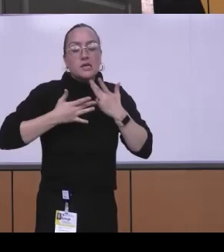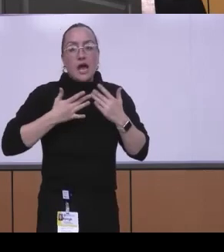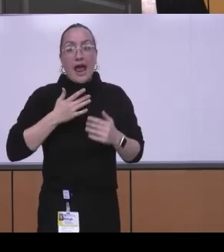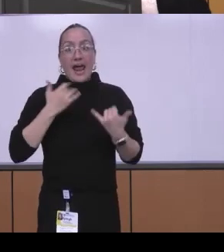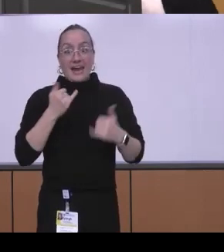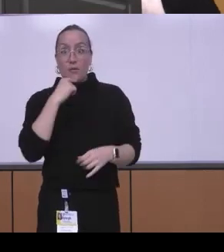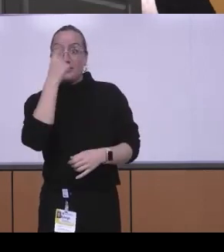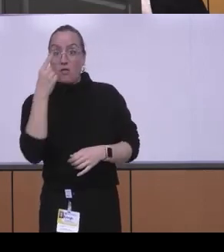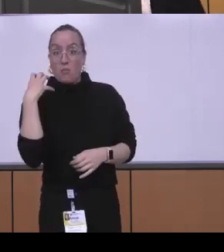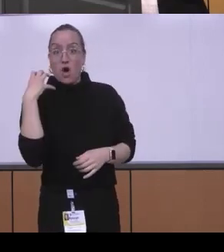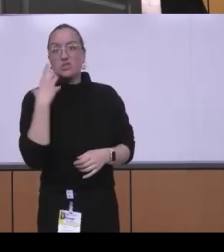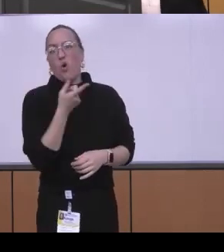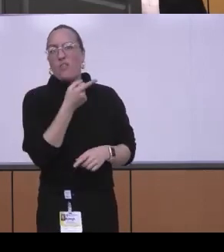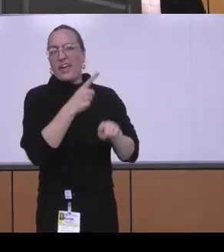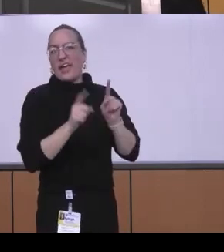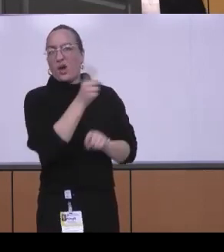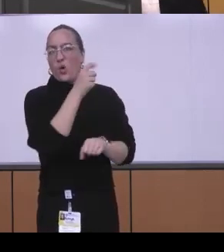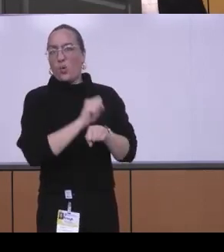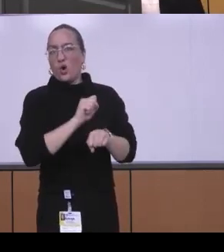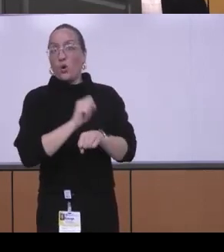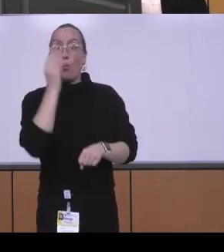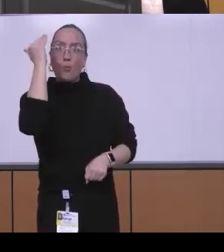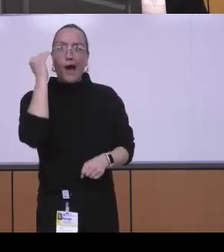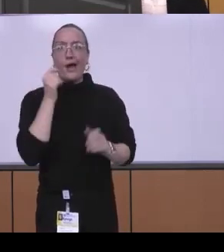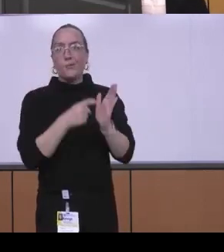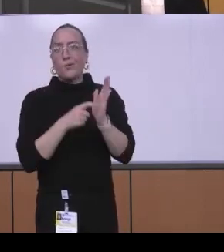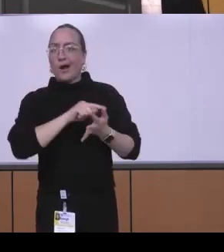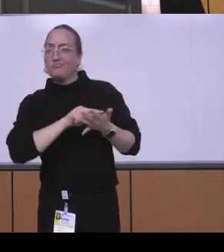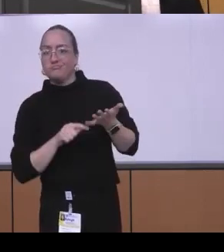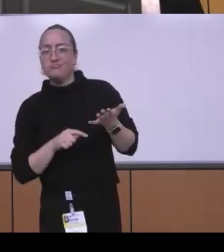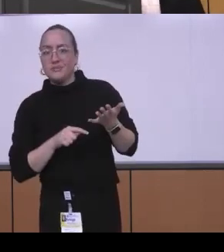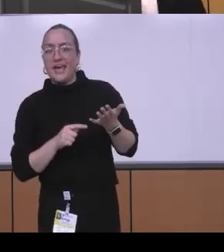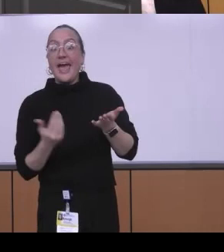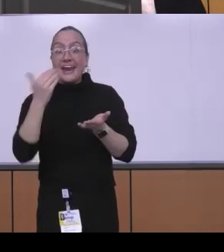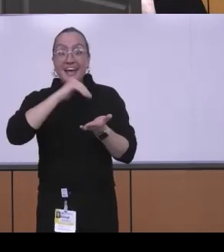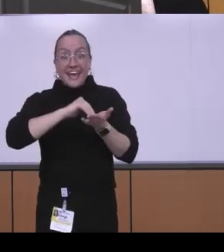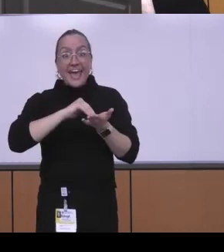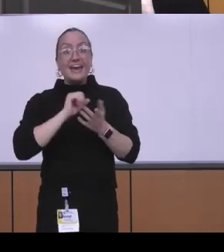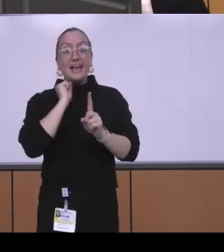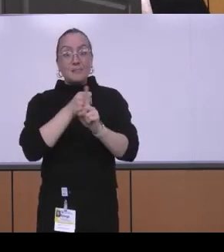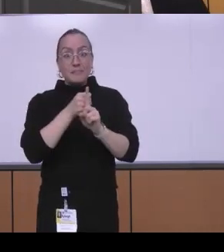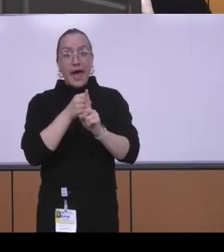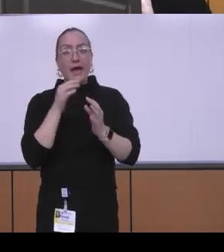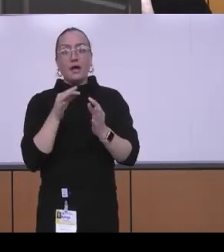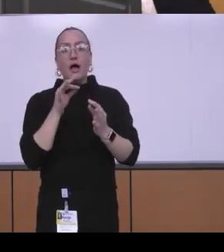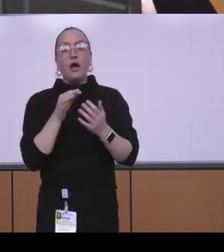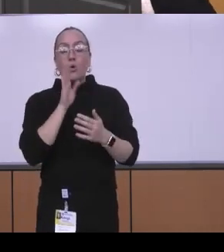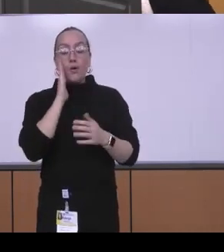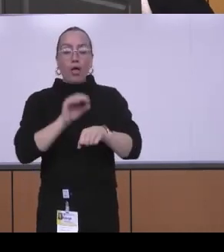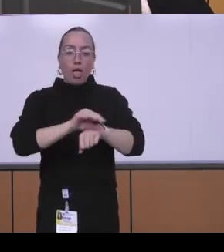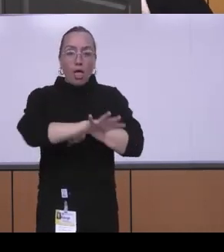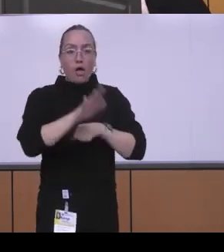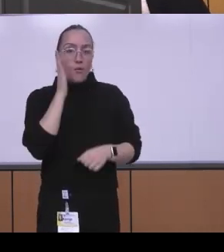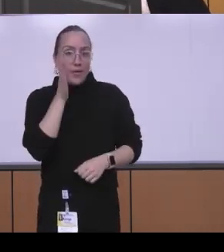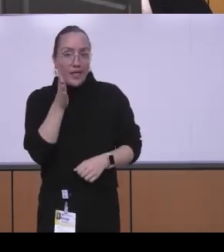boss that they can't come in because they have to go. And these have really long lasting downstream effects. In some states, just being accused will land you on